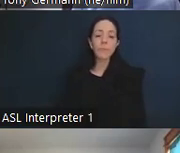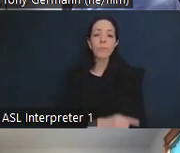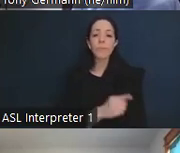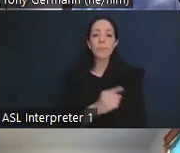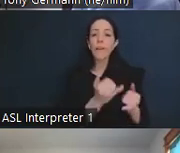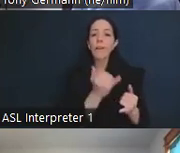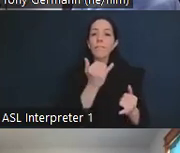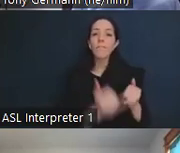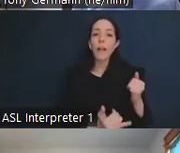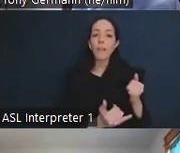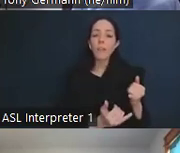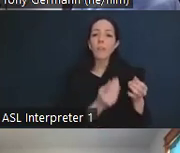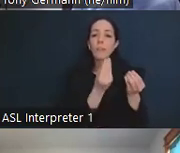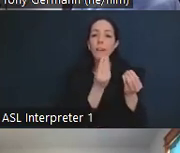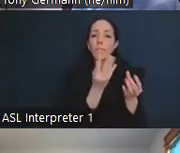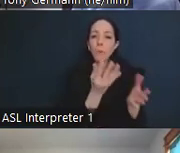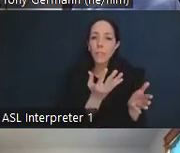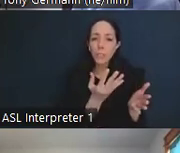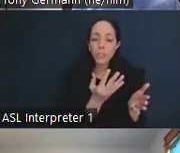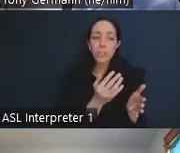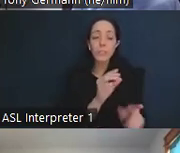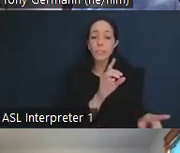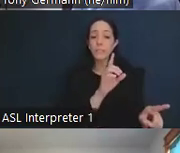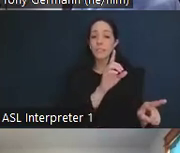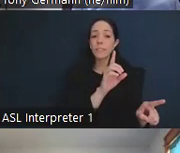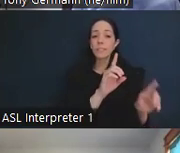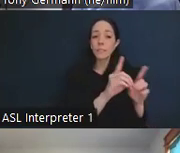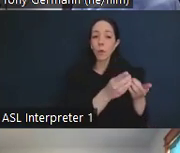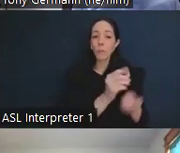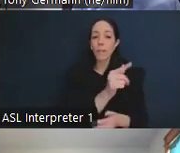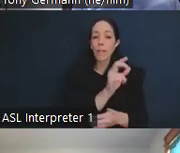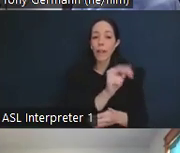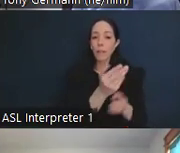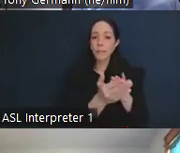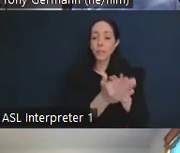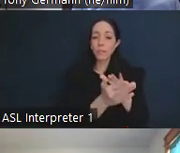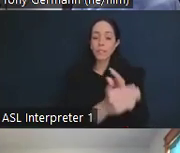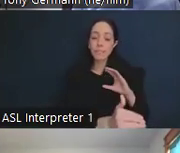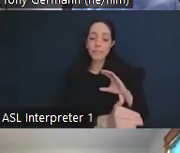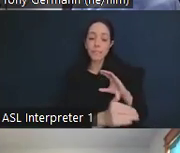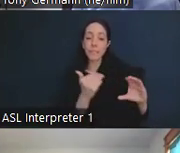finalized guidance from the Department of Administrative Services. That's what came in your email yesterday.